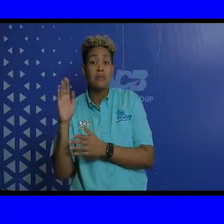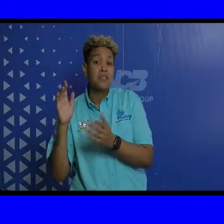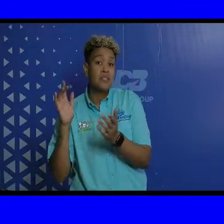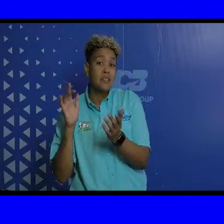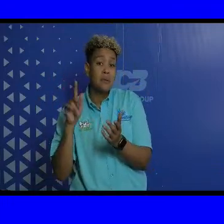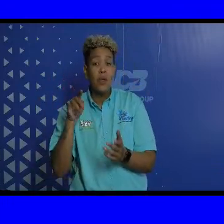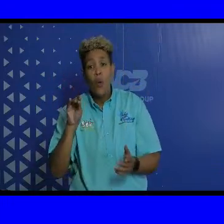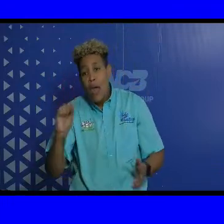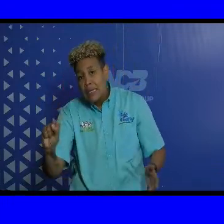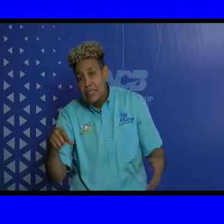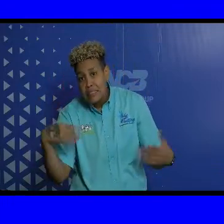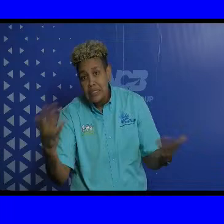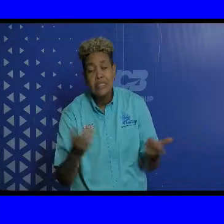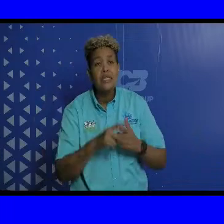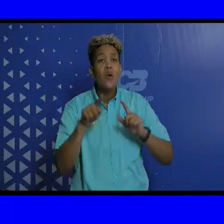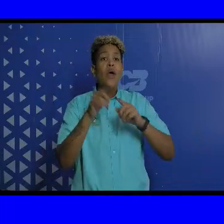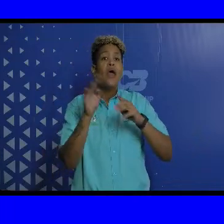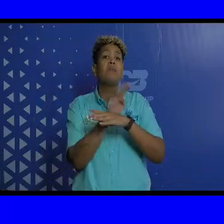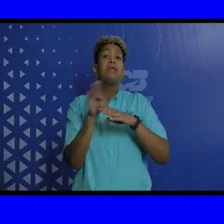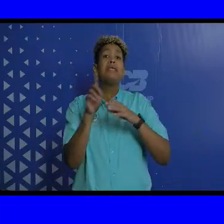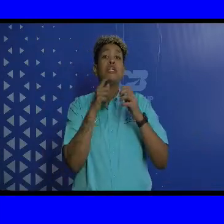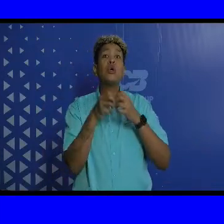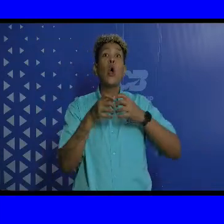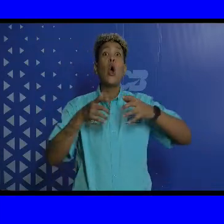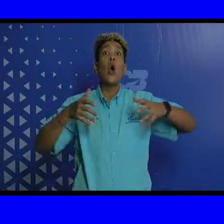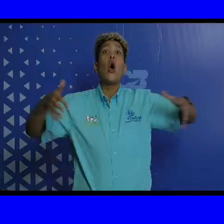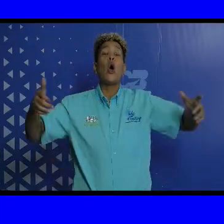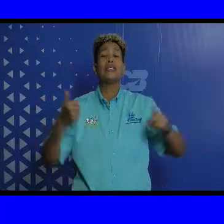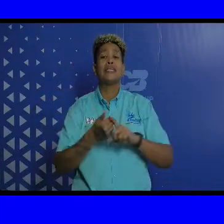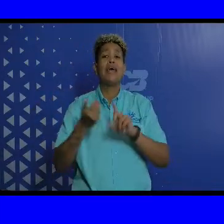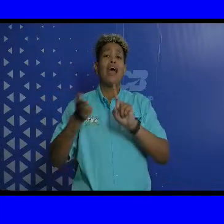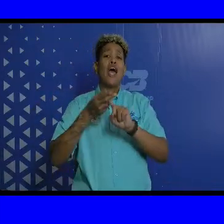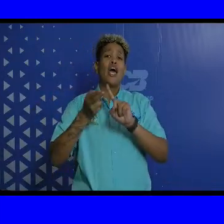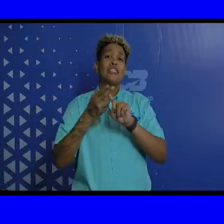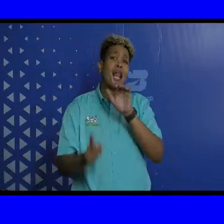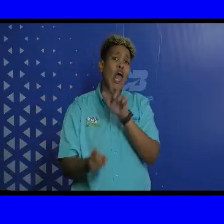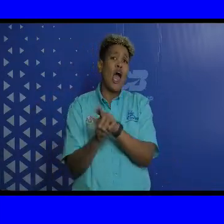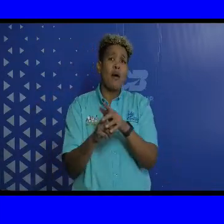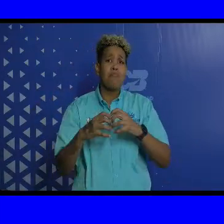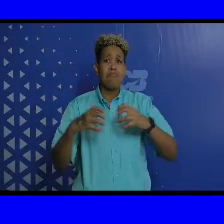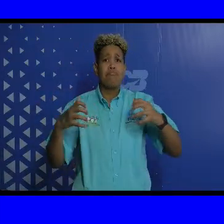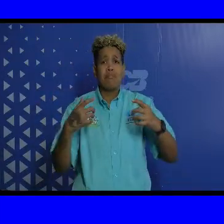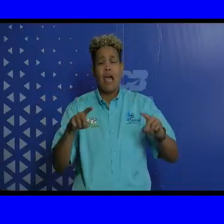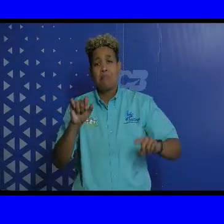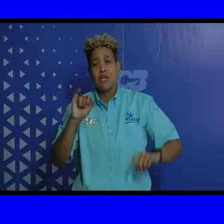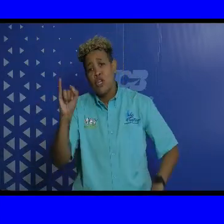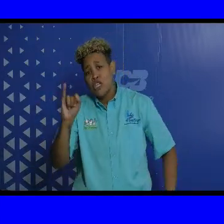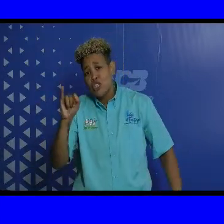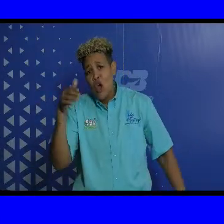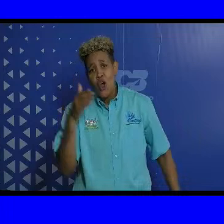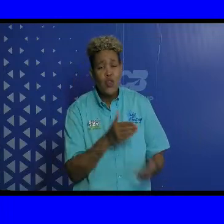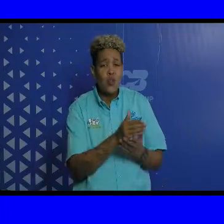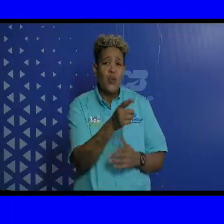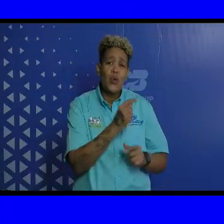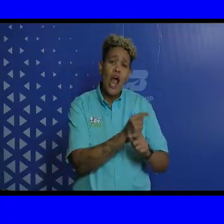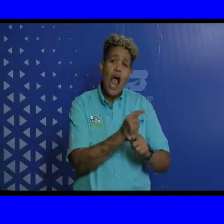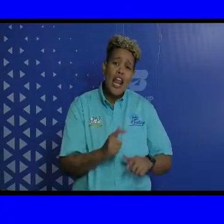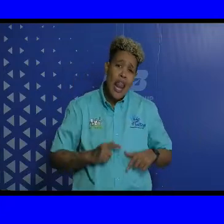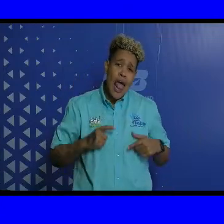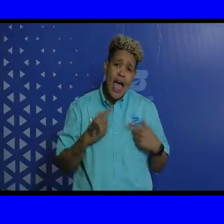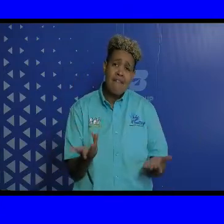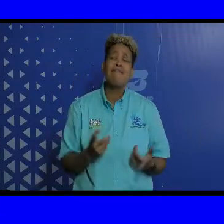point-of-sale machine device. When a business is growing, a hotel is coming up, it could be insured by